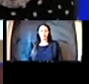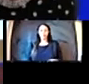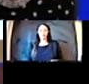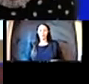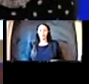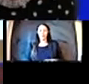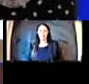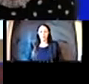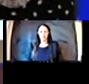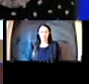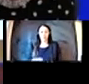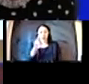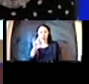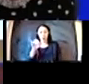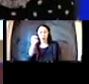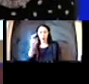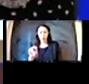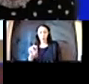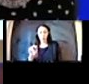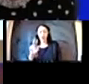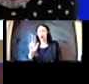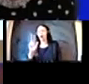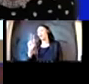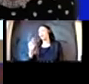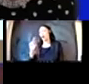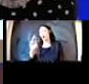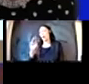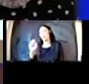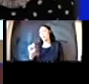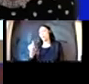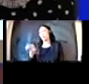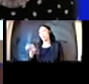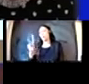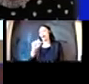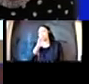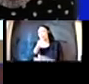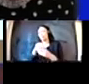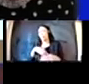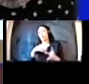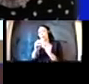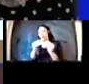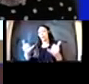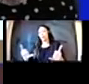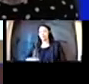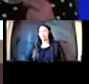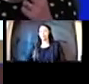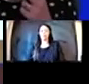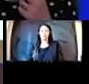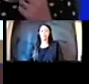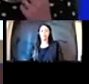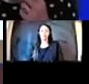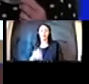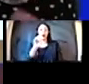Ryan, do we have any indication? No, Ms. Park is not in the in the meeting right now. Okay, then we will